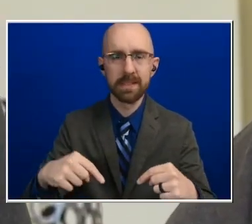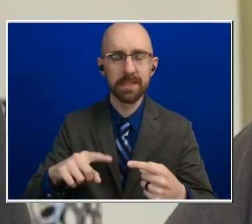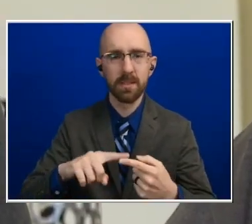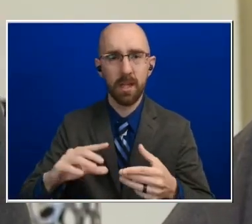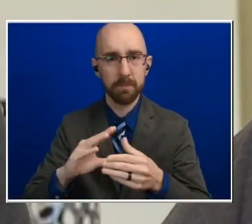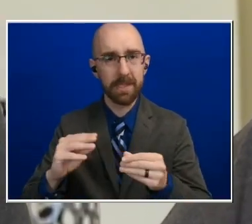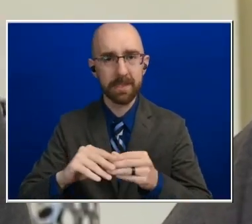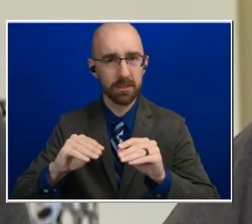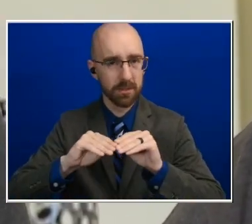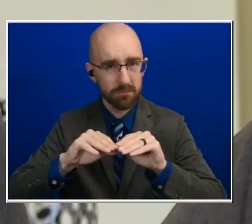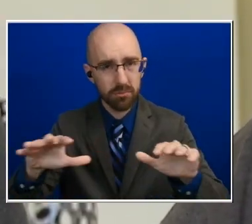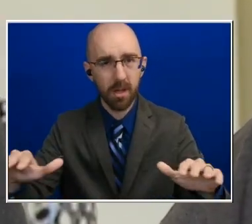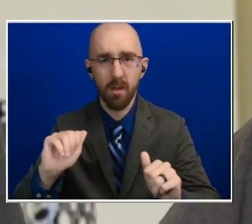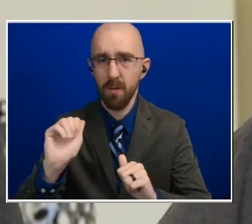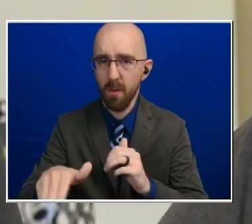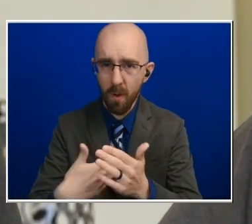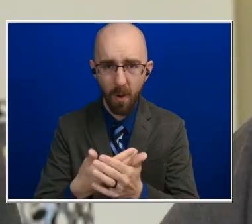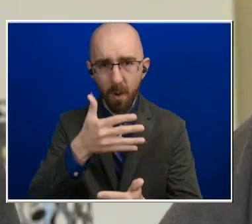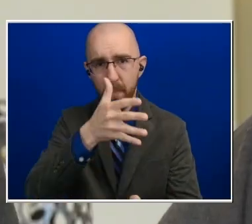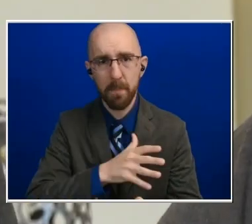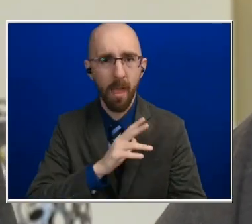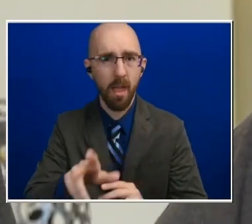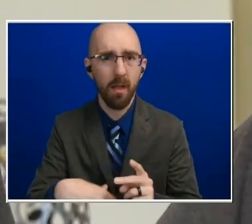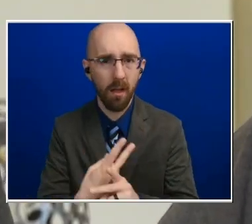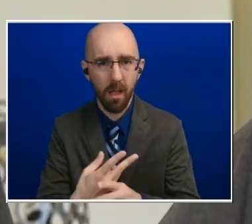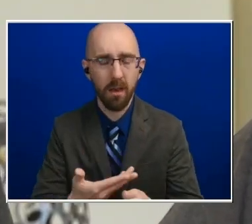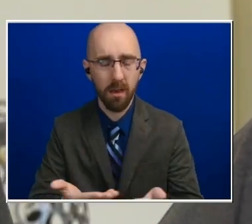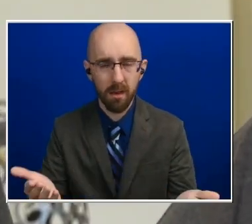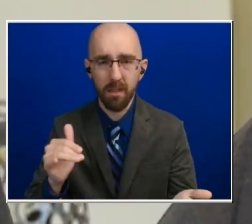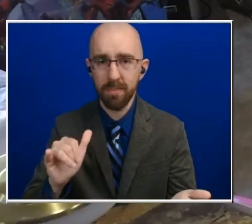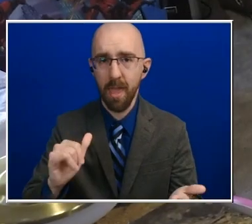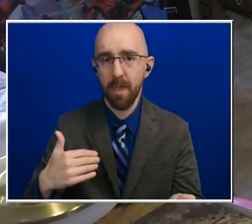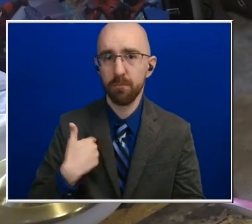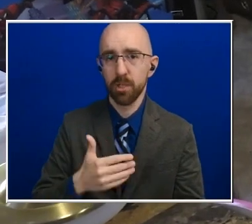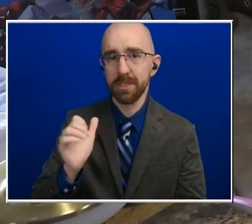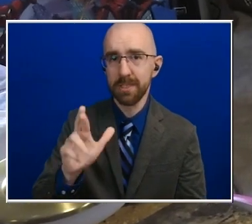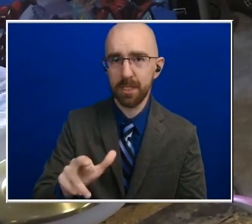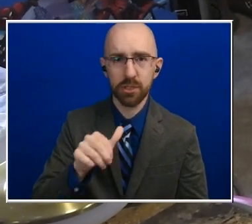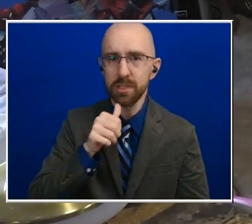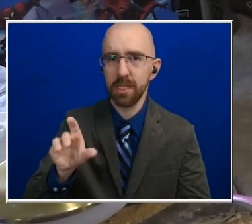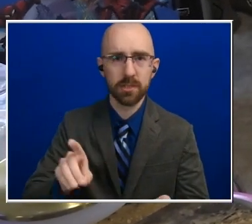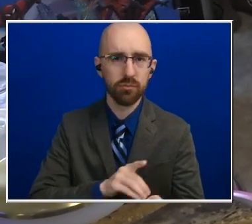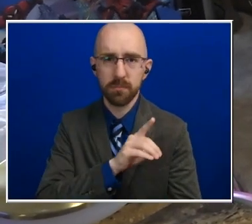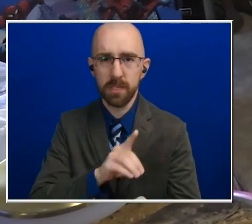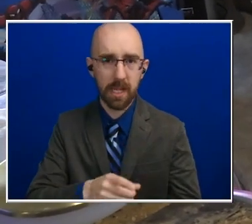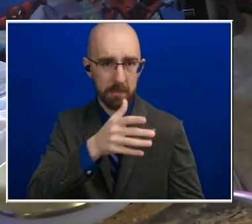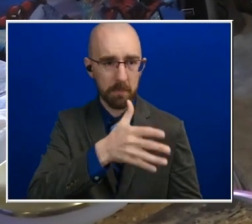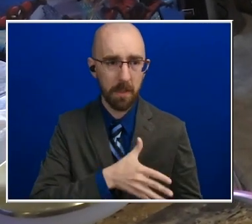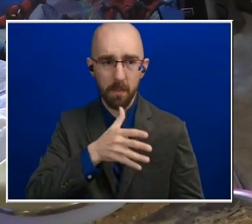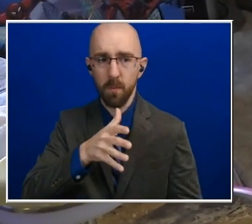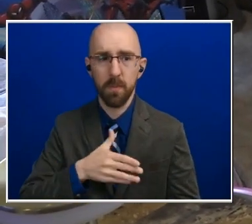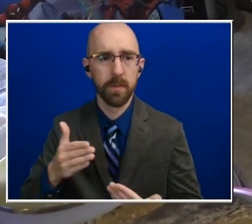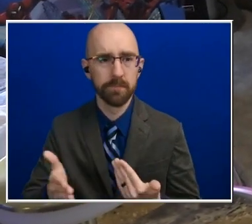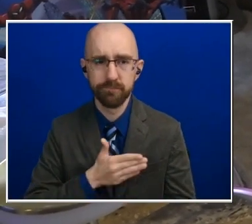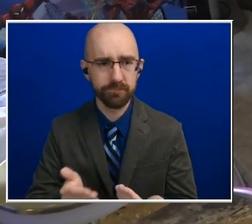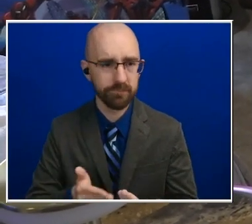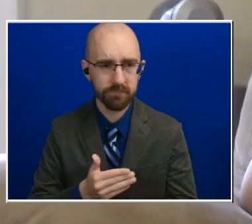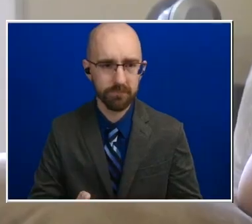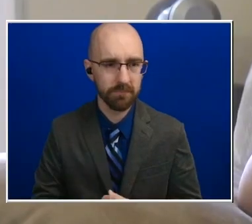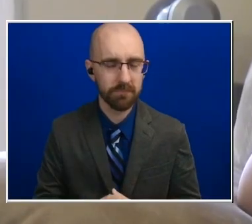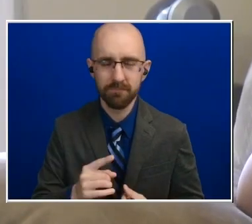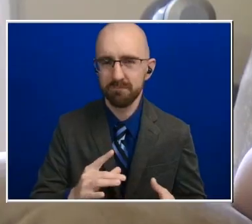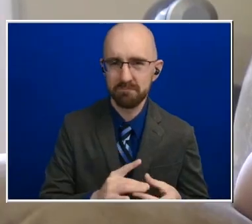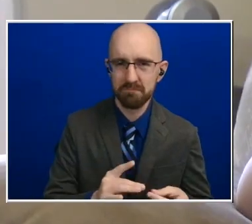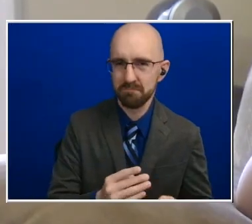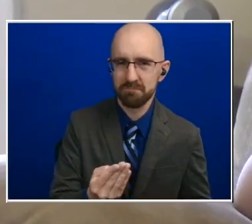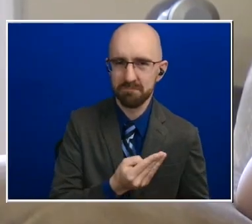all mankind that breast cancer does not discriminate. That big? Yeah. Yeah. That message would become